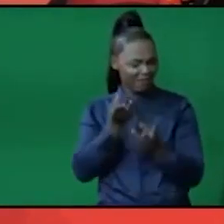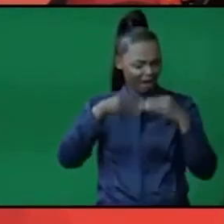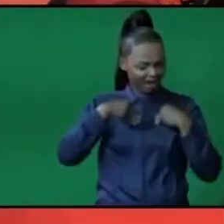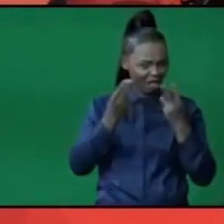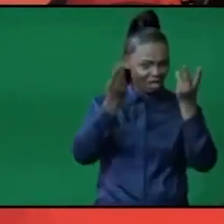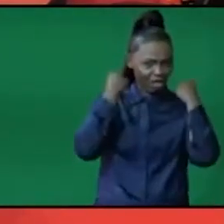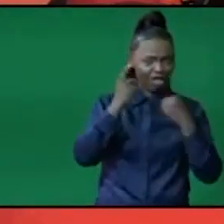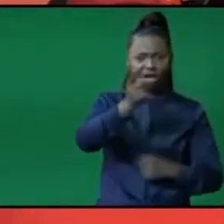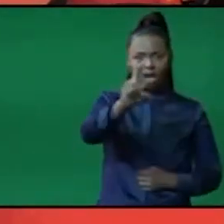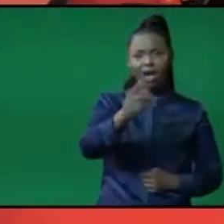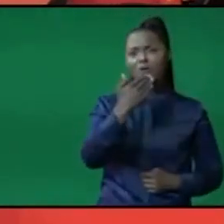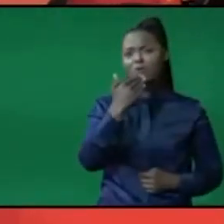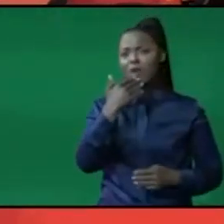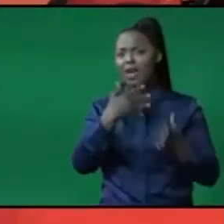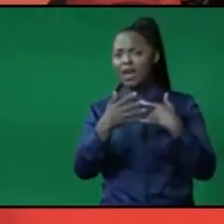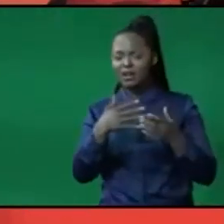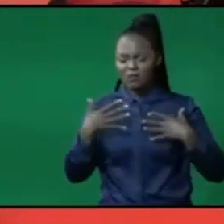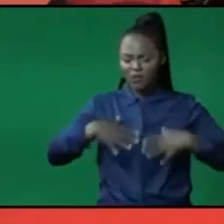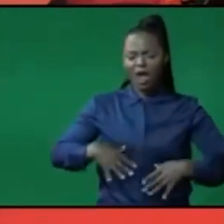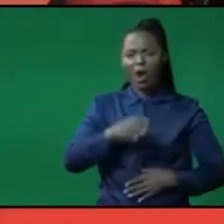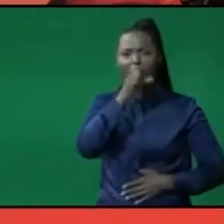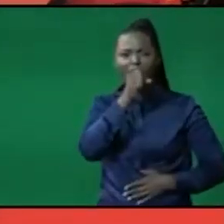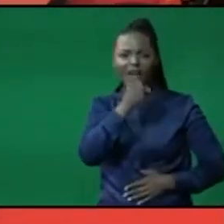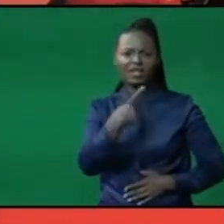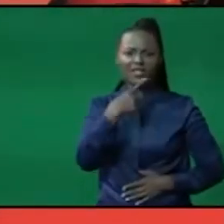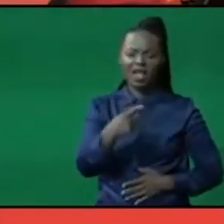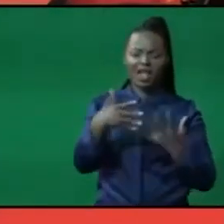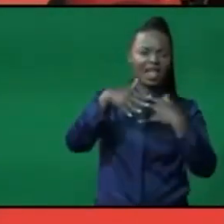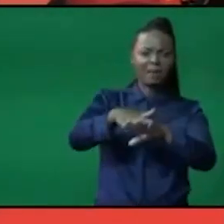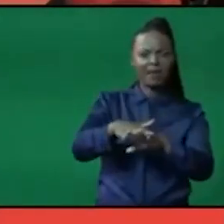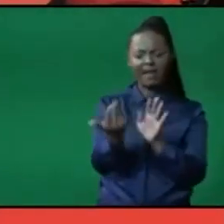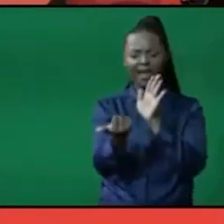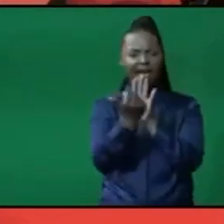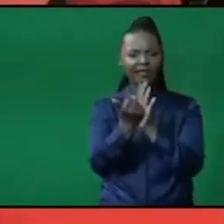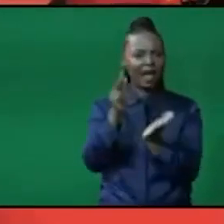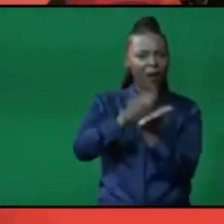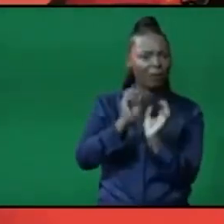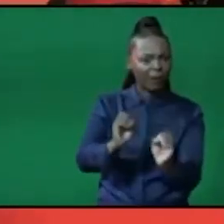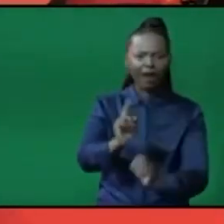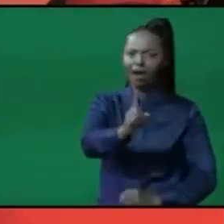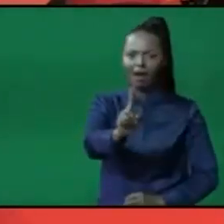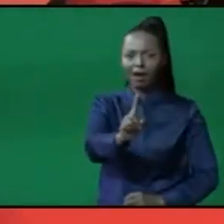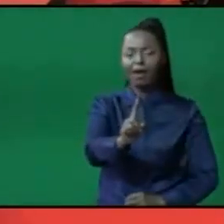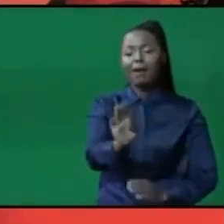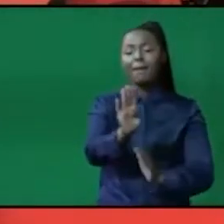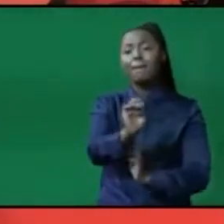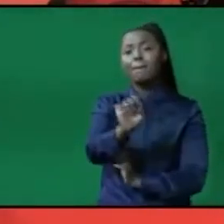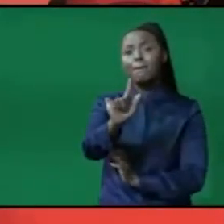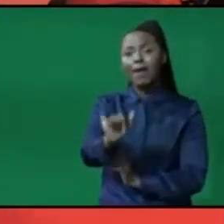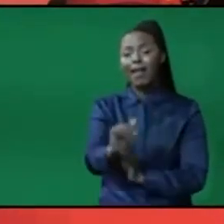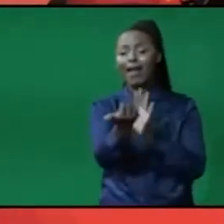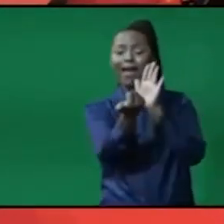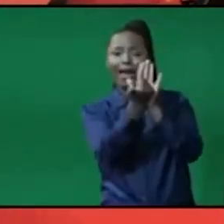wearing orange and saying we must not implement the Bella Act. The Bella Act is going to be